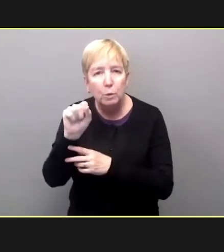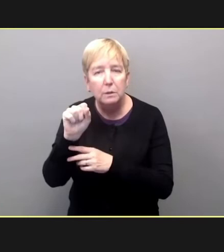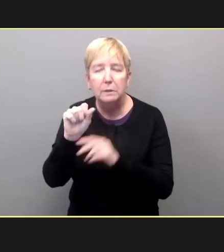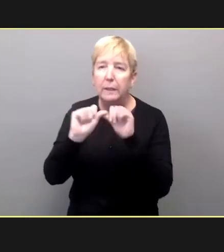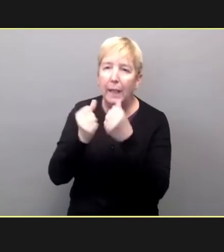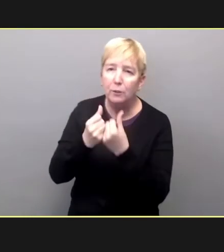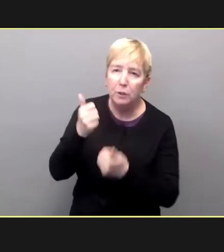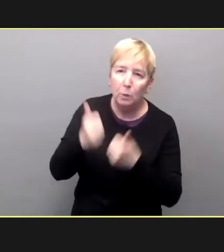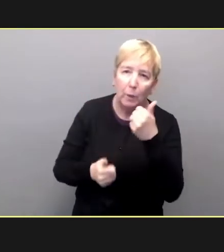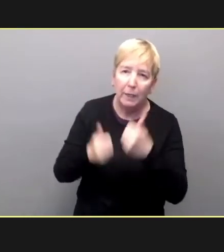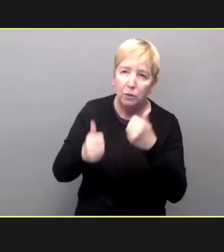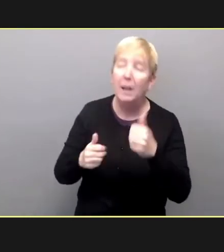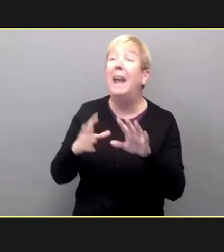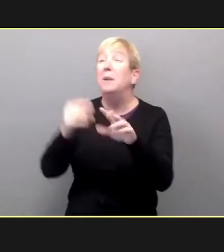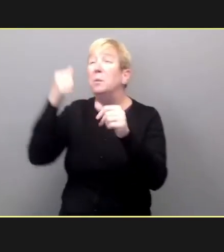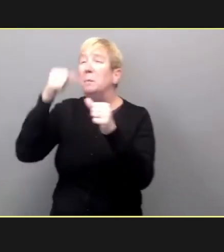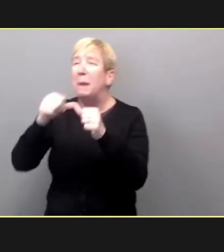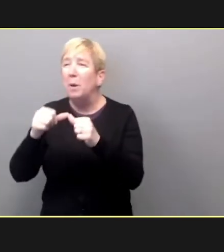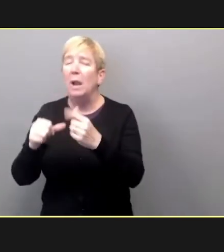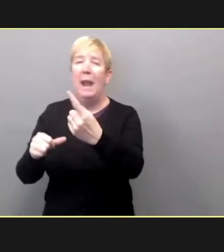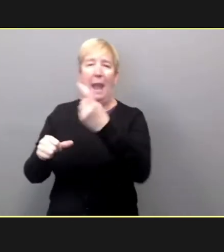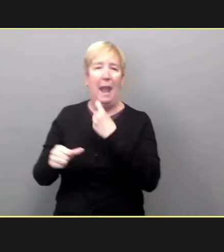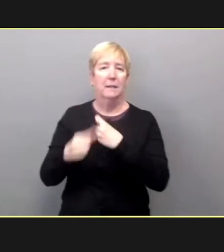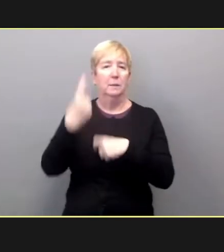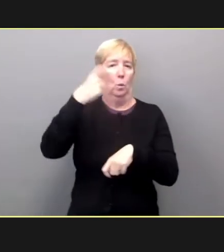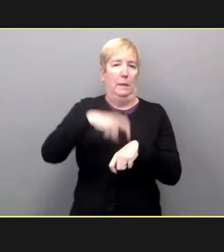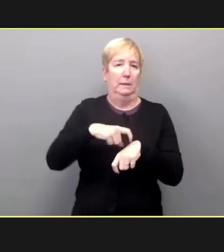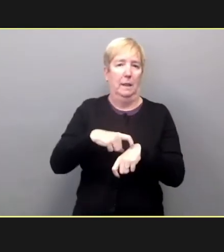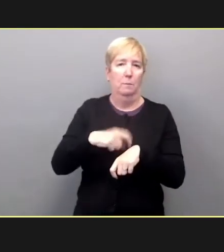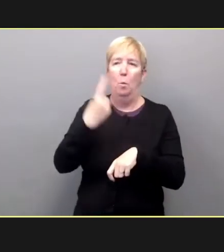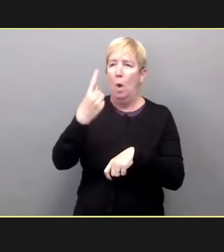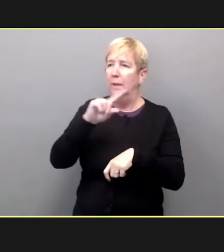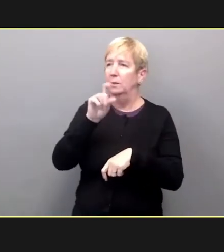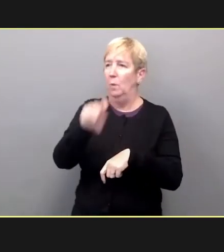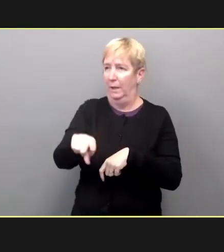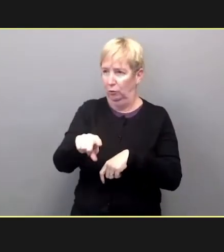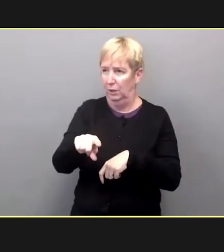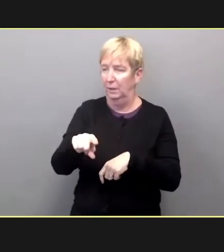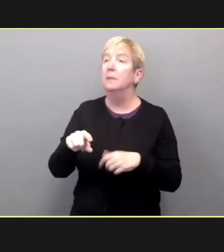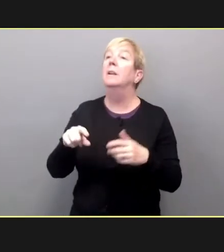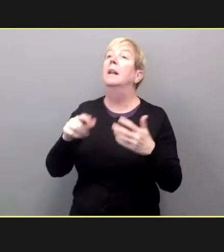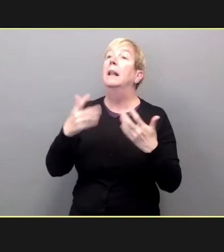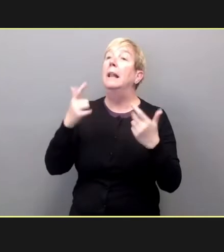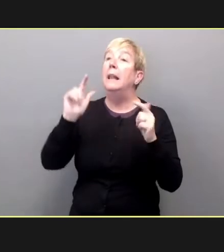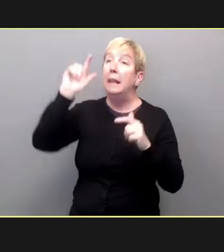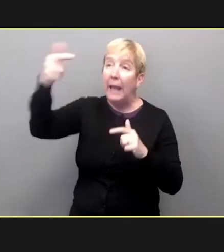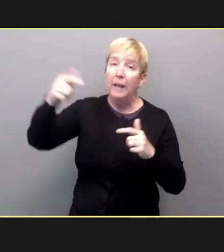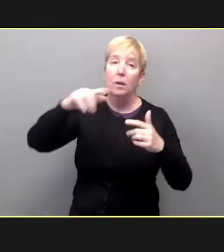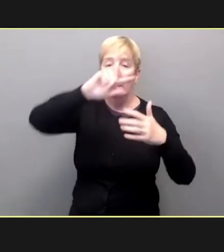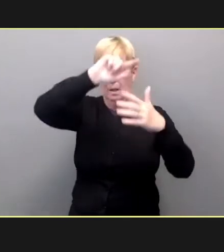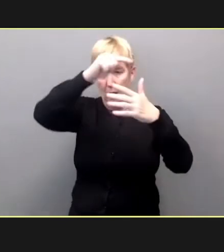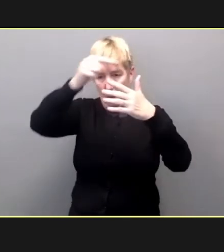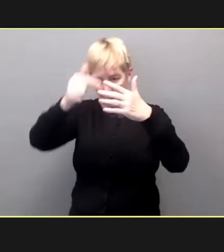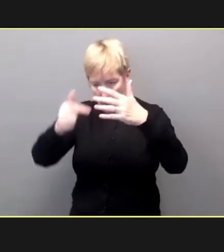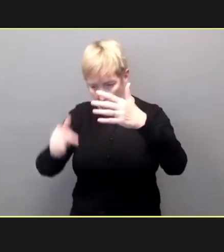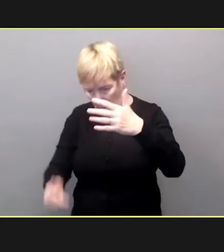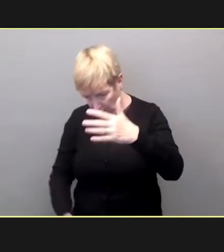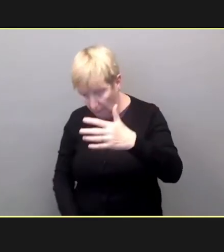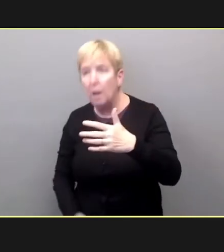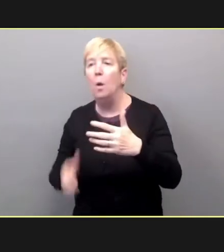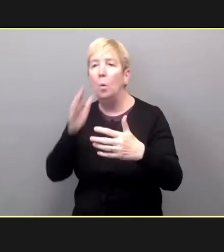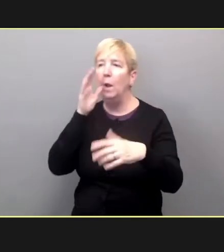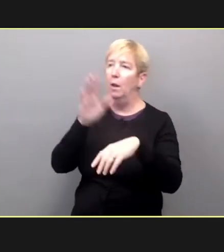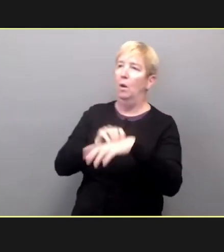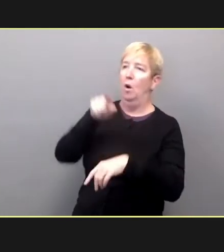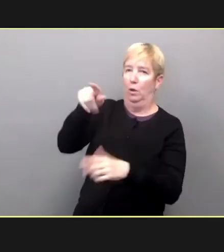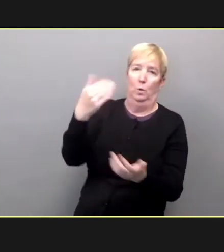just go through the whole list of folks as many times as we need to until everyone's gotten all their questions answered. So if you can focus on one question at a time, that's